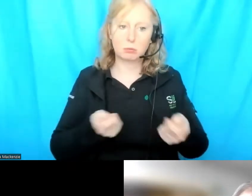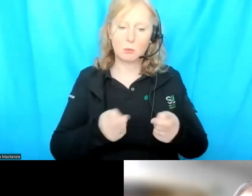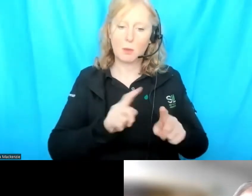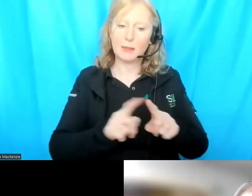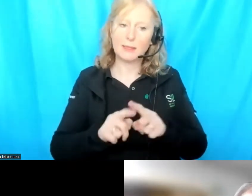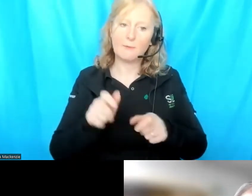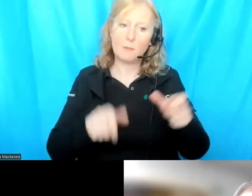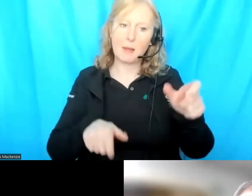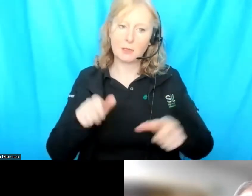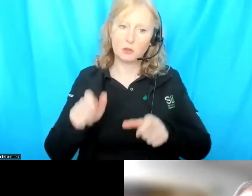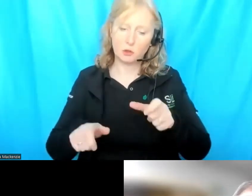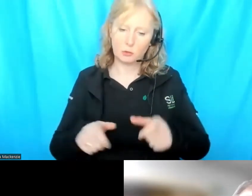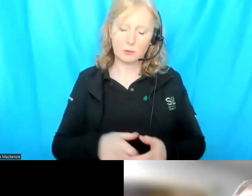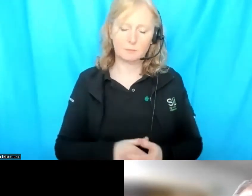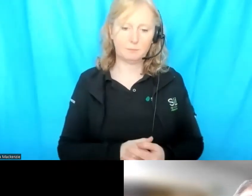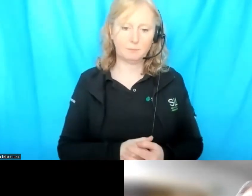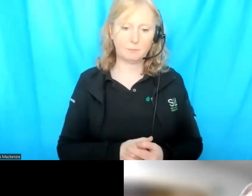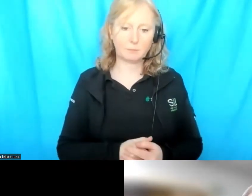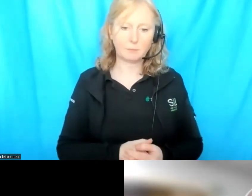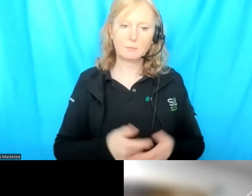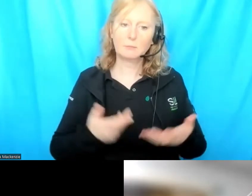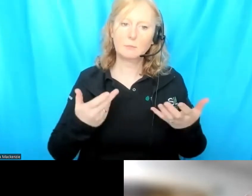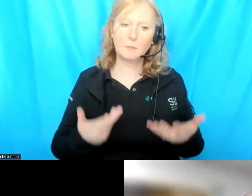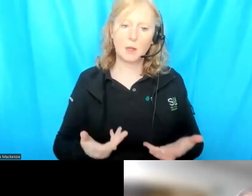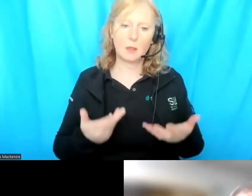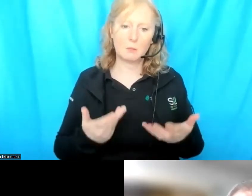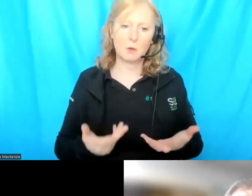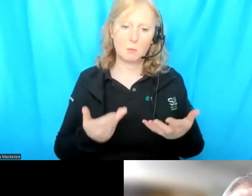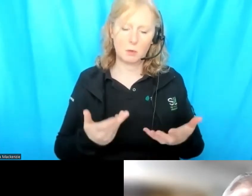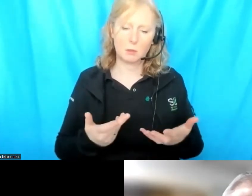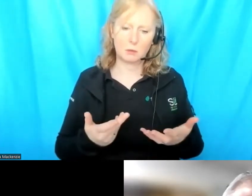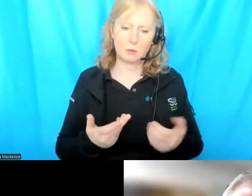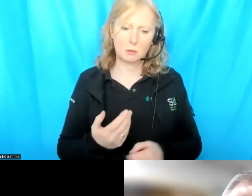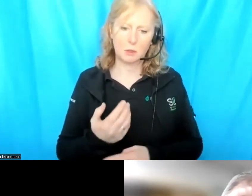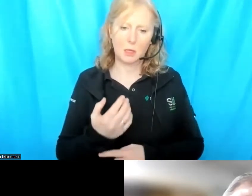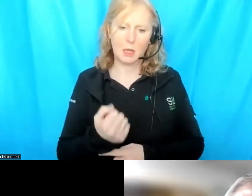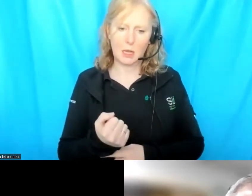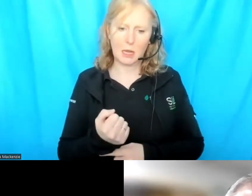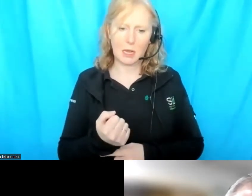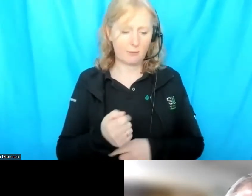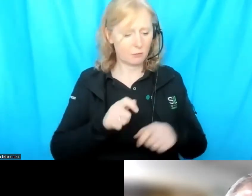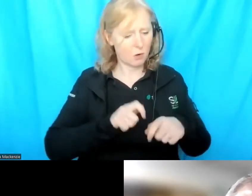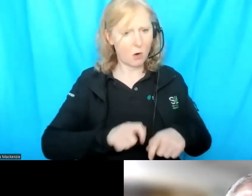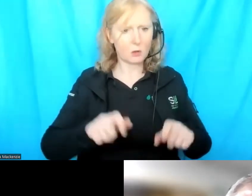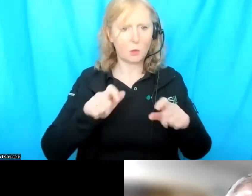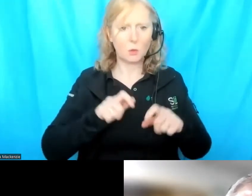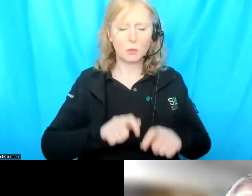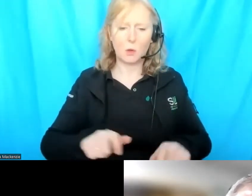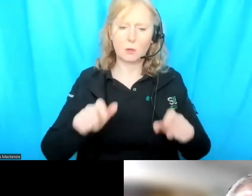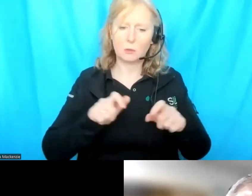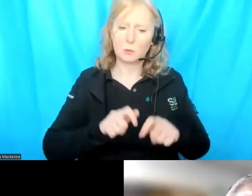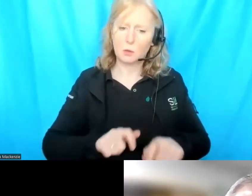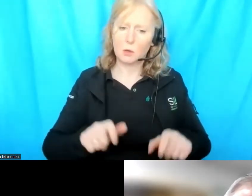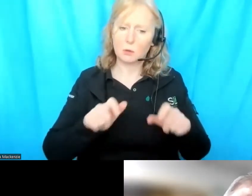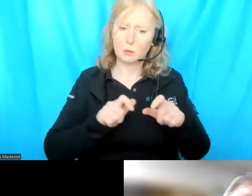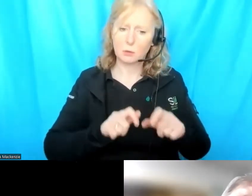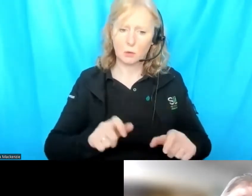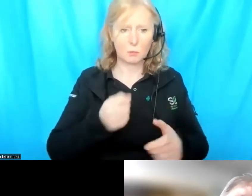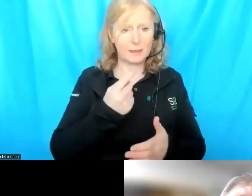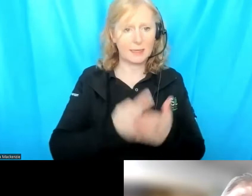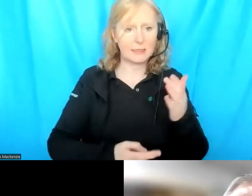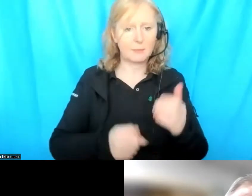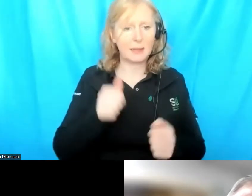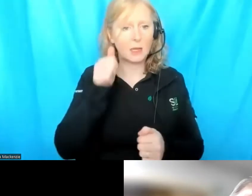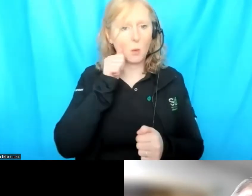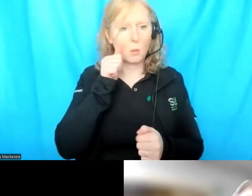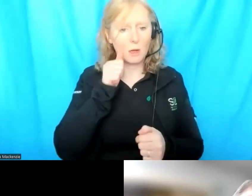passengers we carry. Currently, we are ongoing with disability awareness